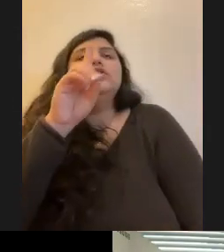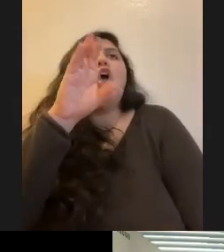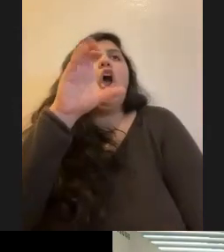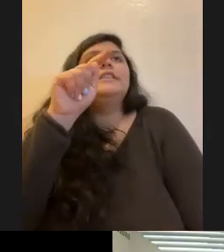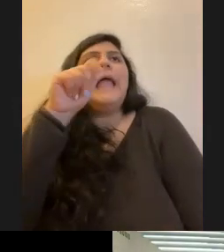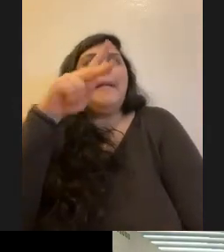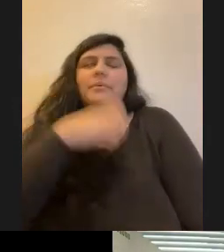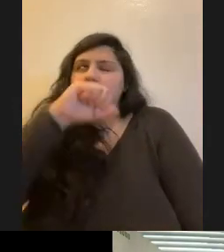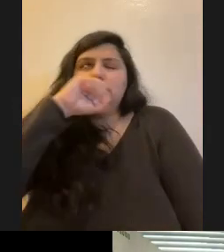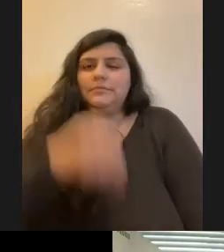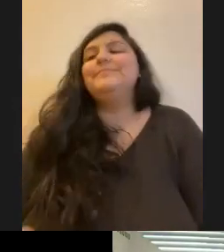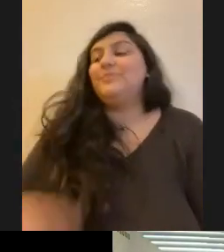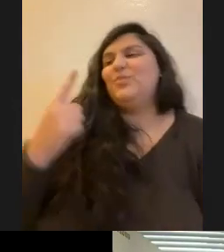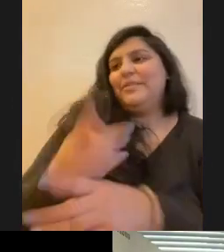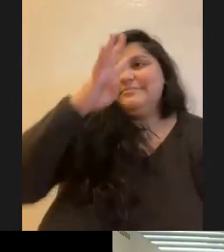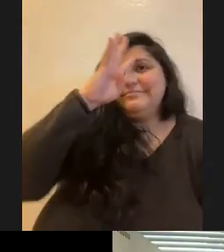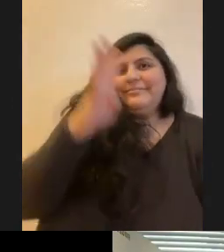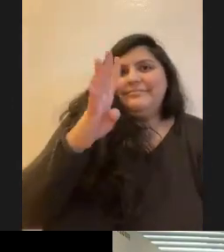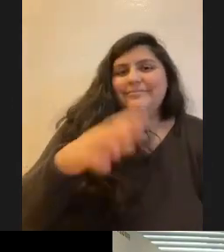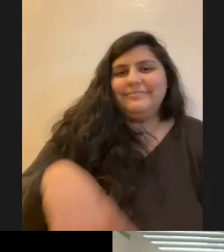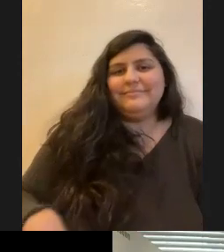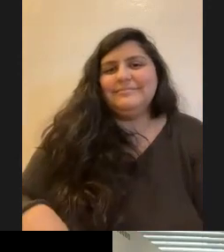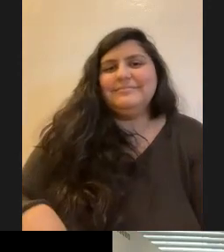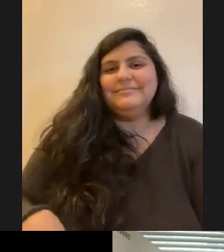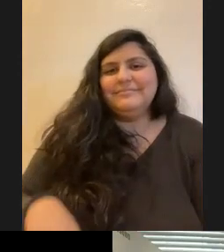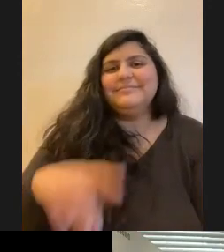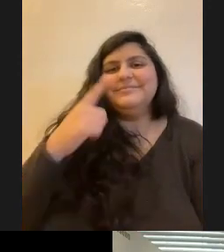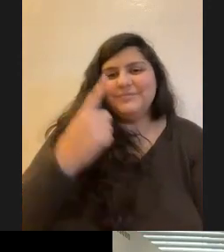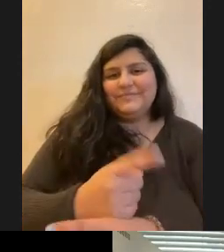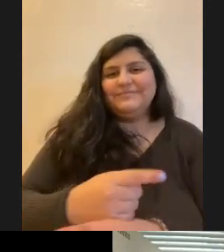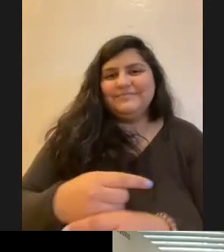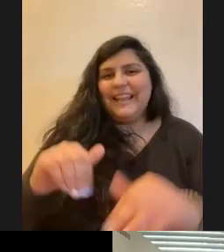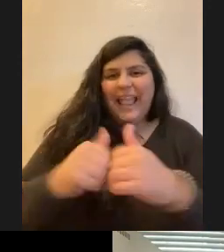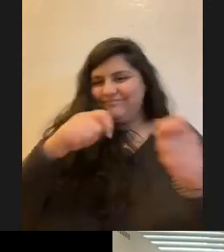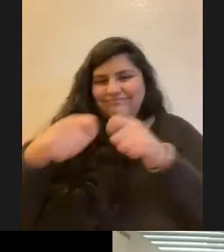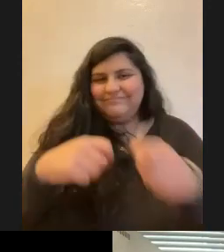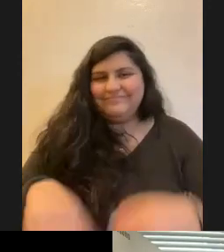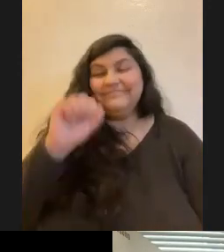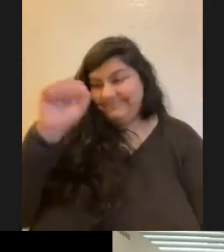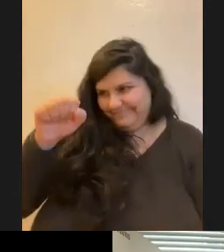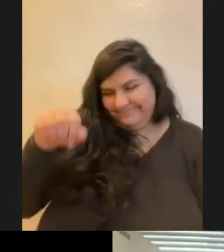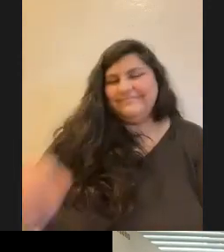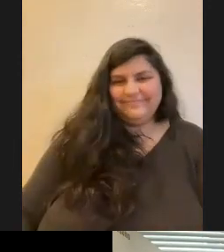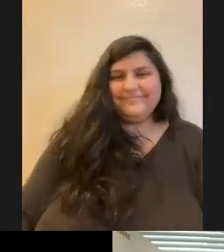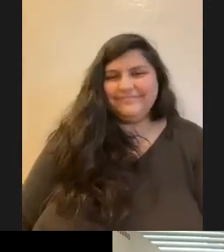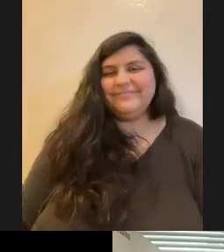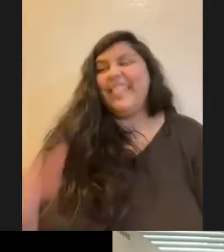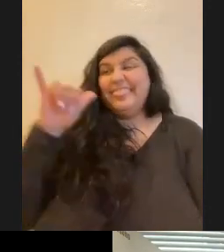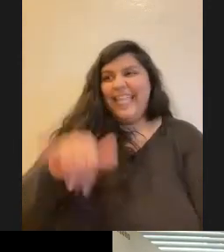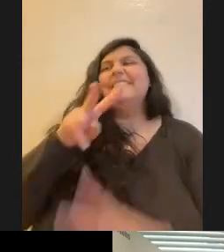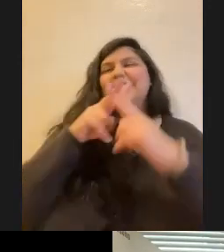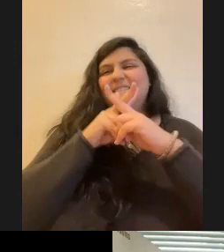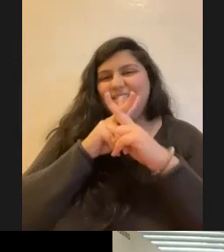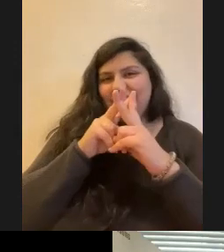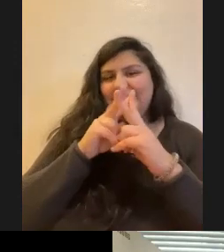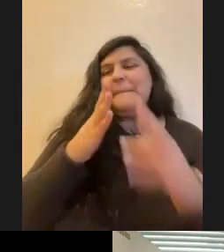lot of making it up as you go. Yeah, particularly for field work. Yeah, in my experience. Yes, that is also